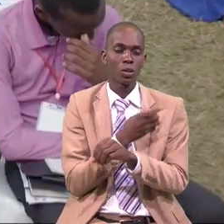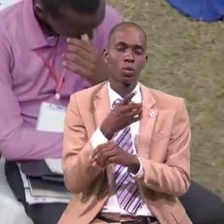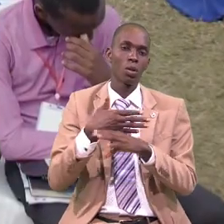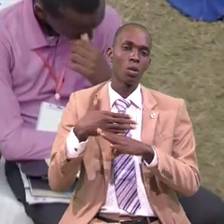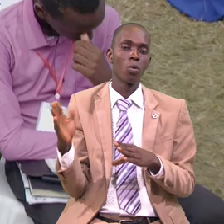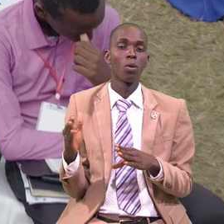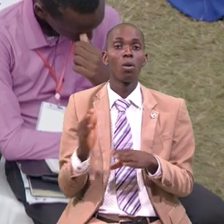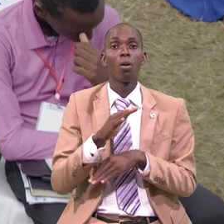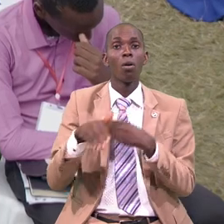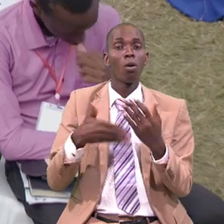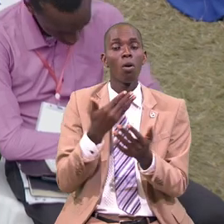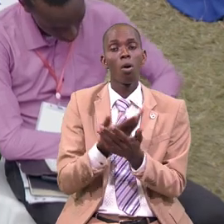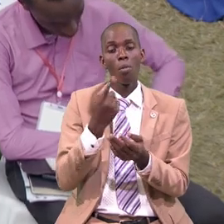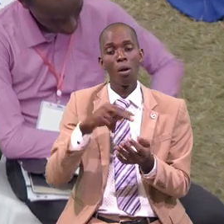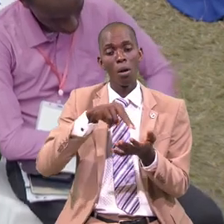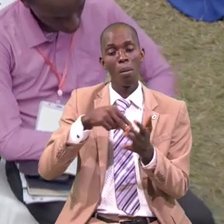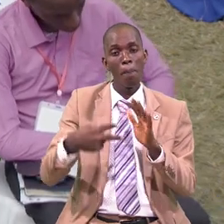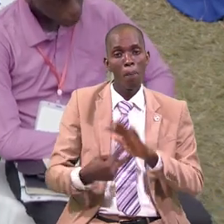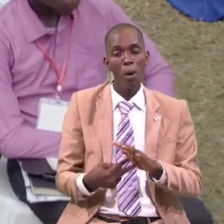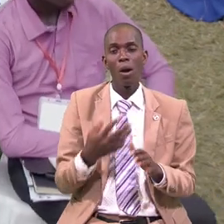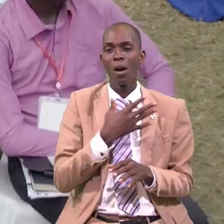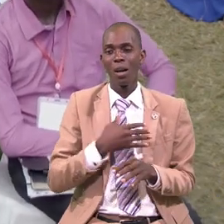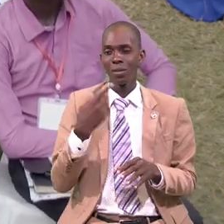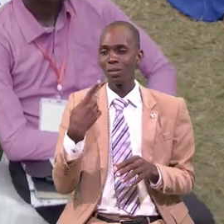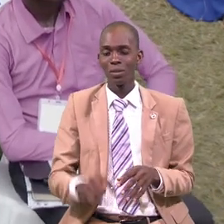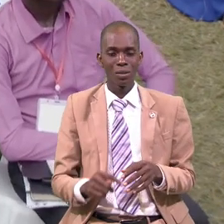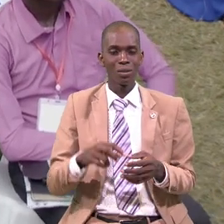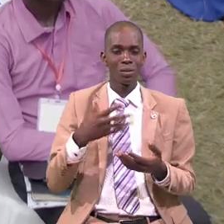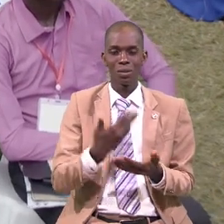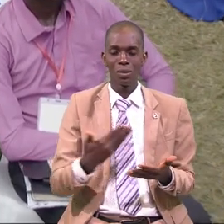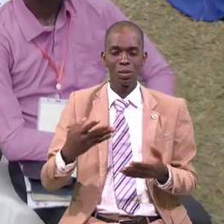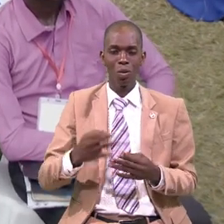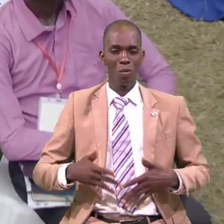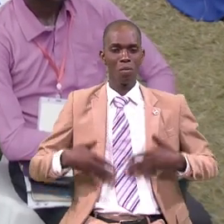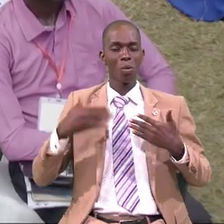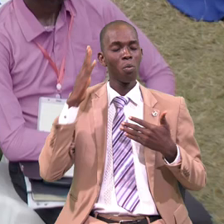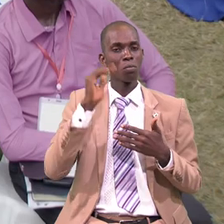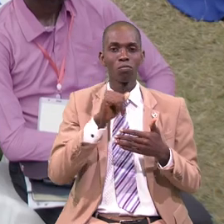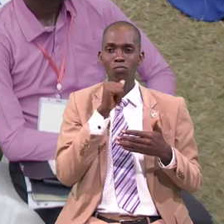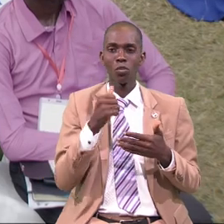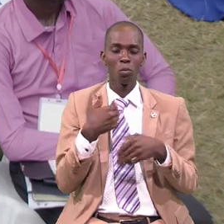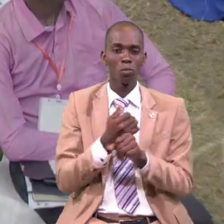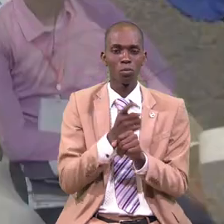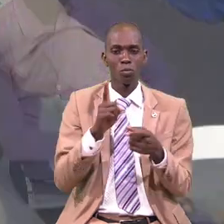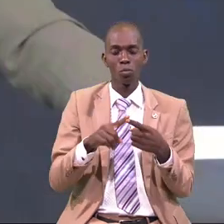All the bubbles and the mirage of life will not carry him away.